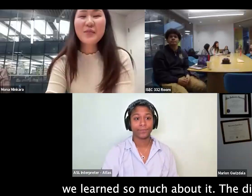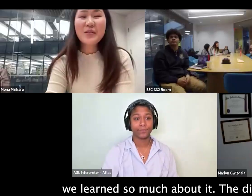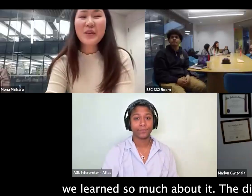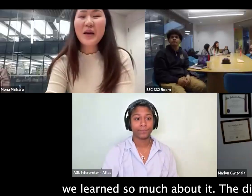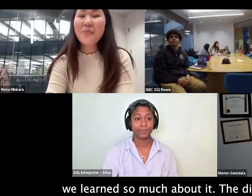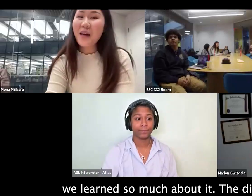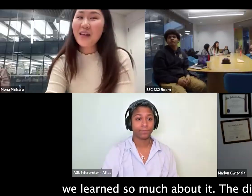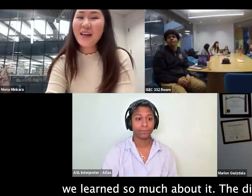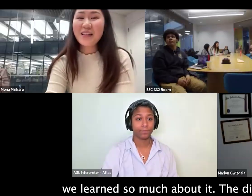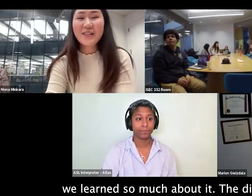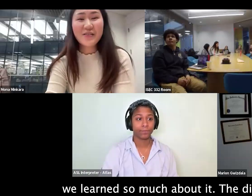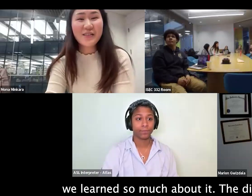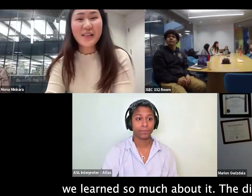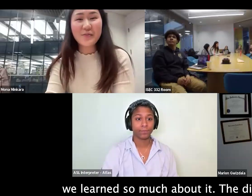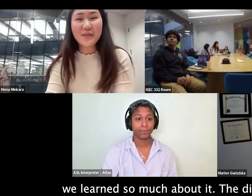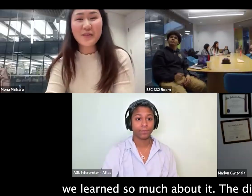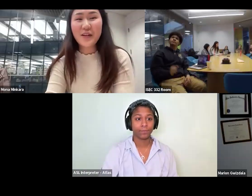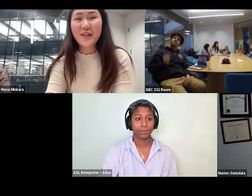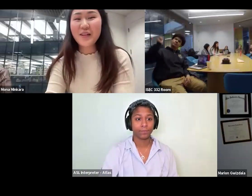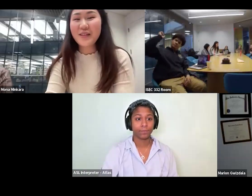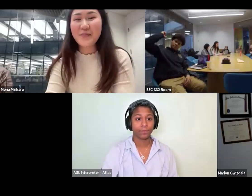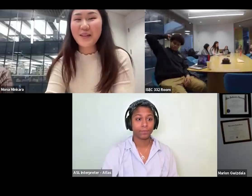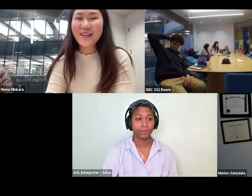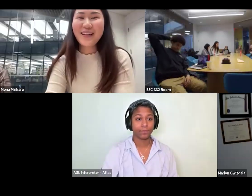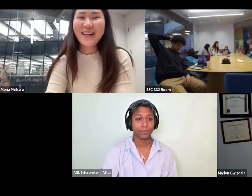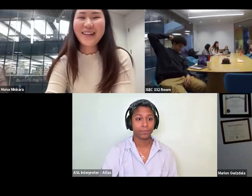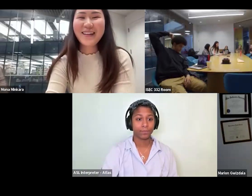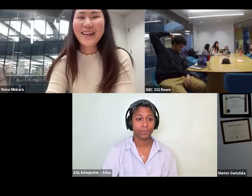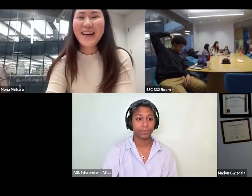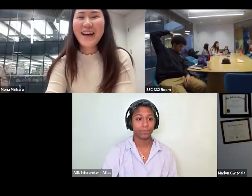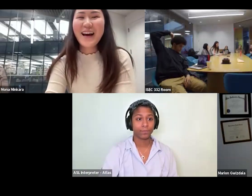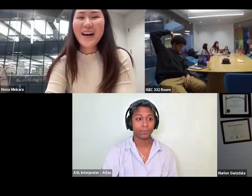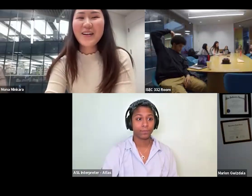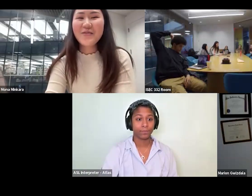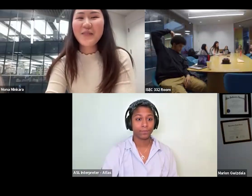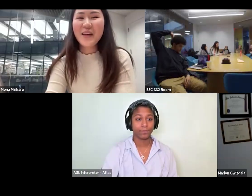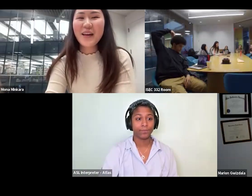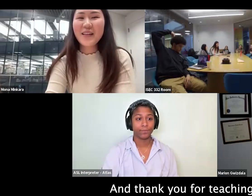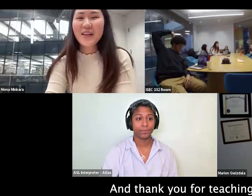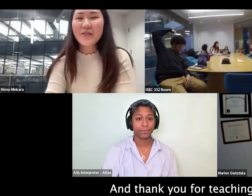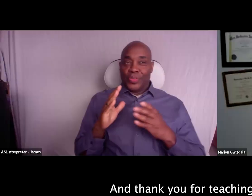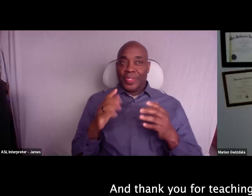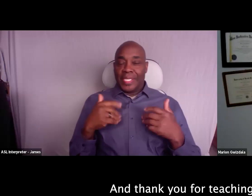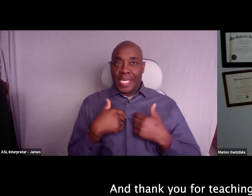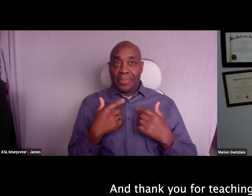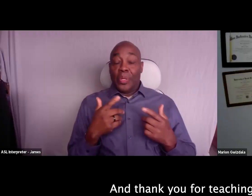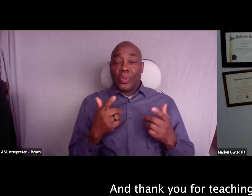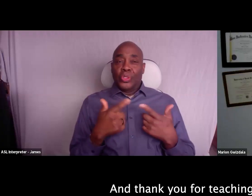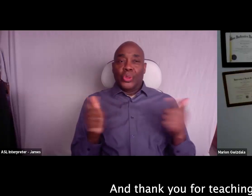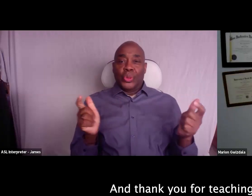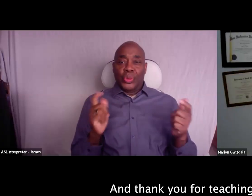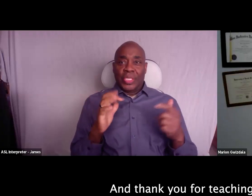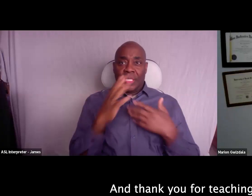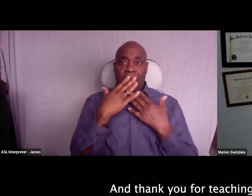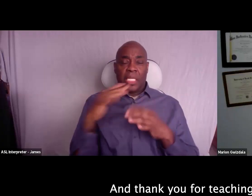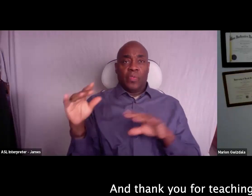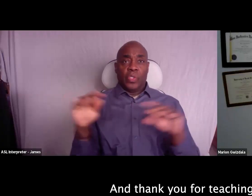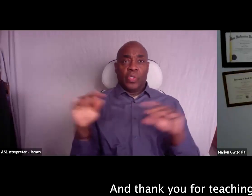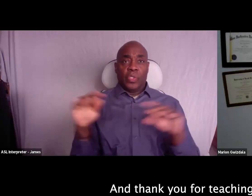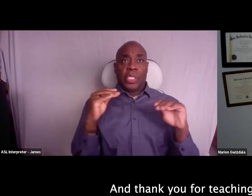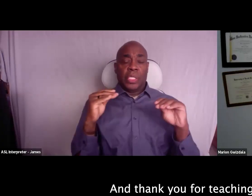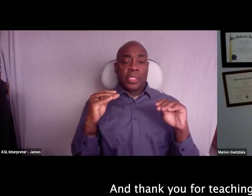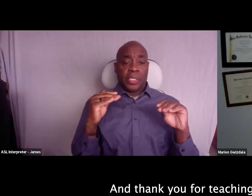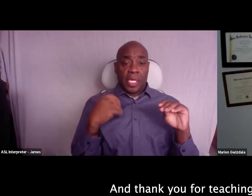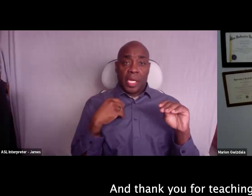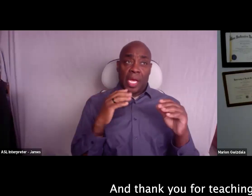The difference between a pet and a service animal is very big. And thank you for teaching us about our rights,